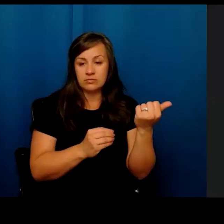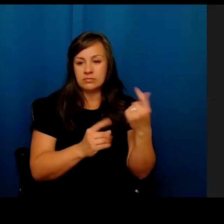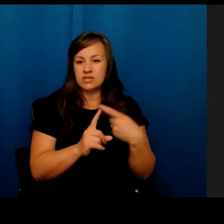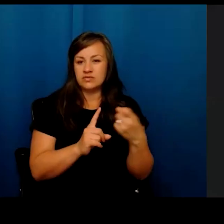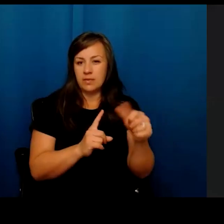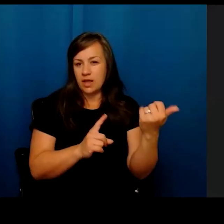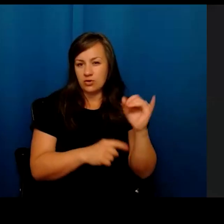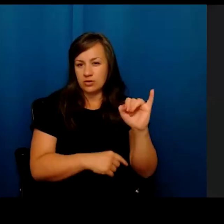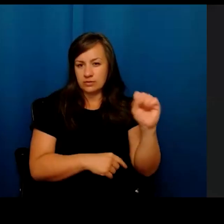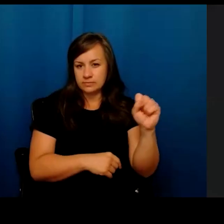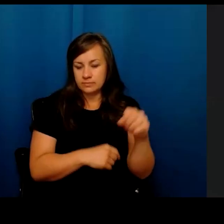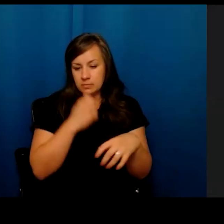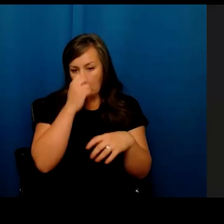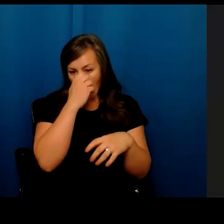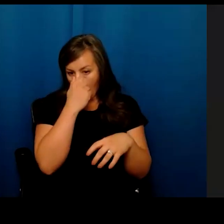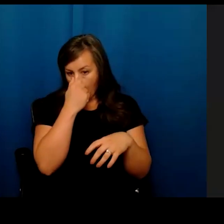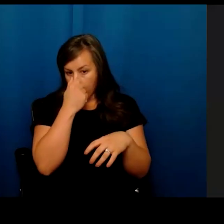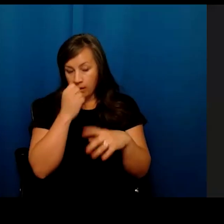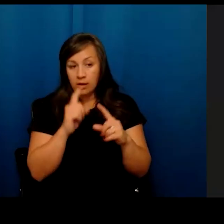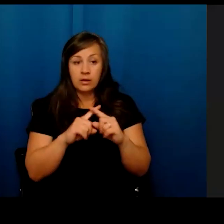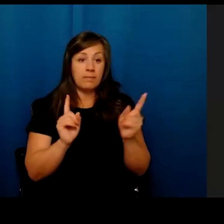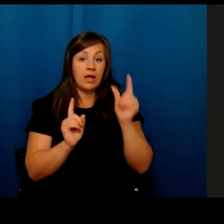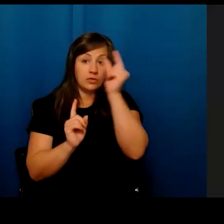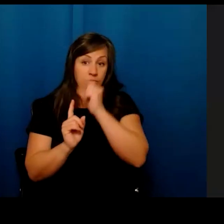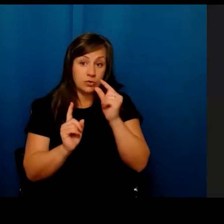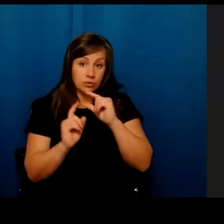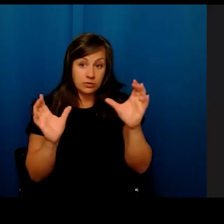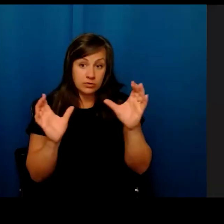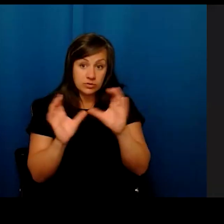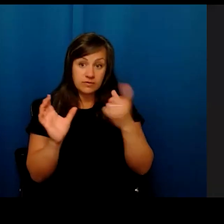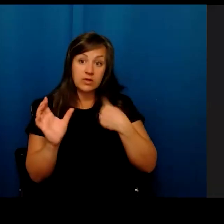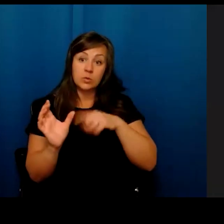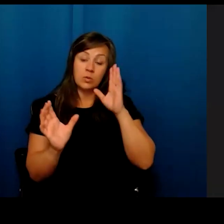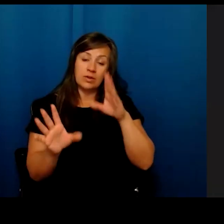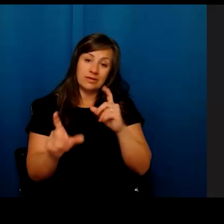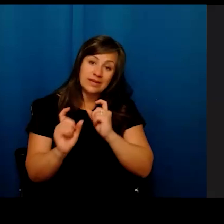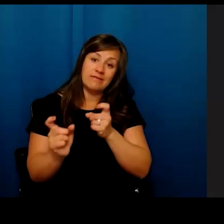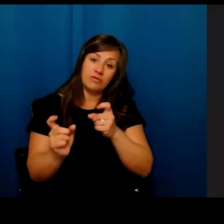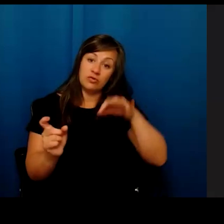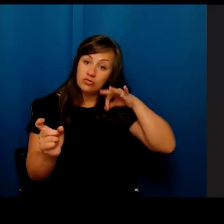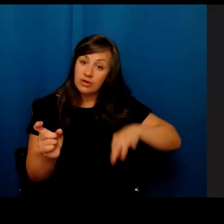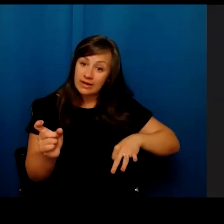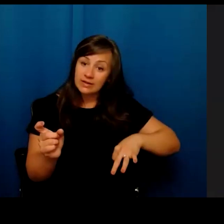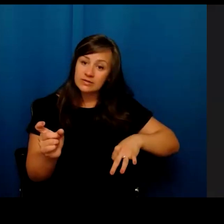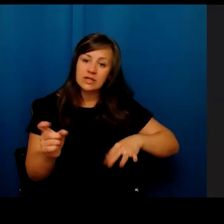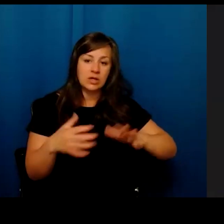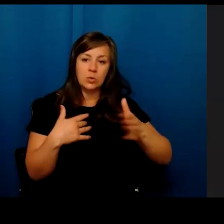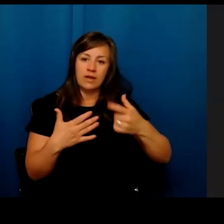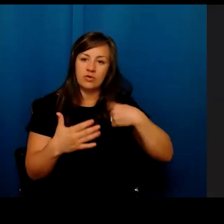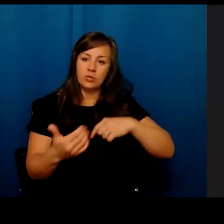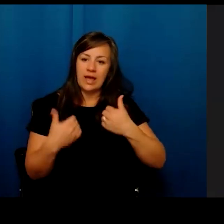But the only ones, Google certificates we will grant credit are the ones that we have listed on